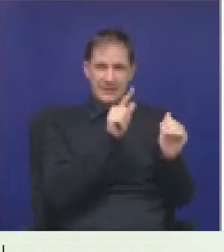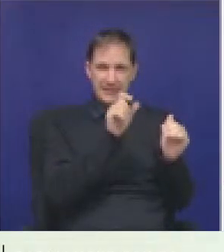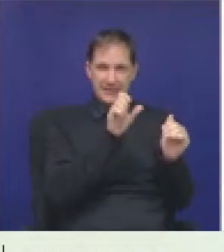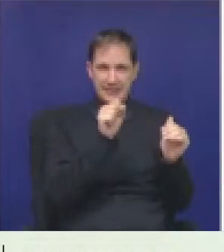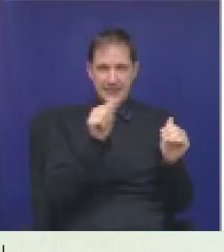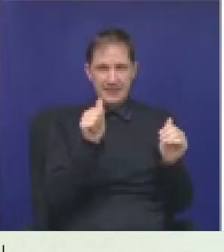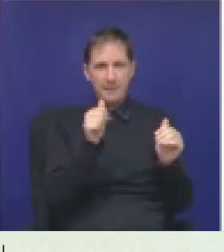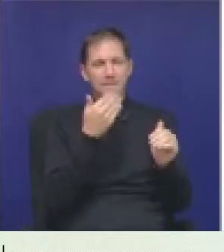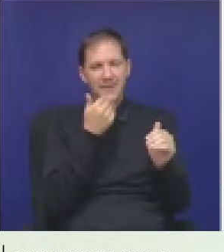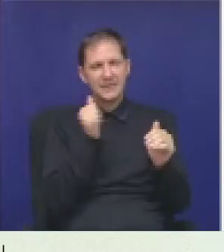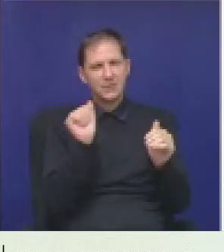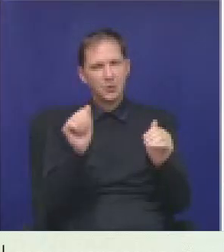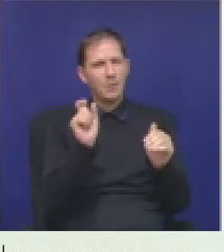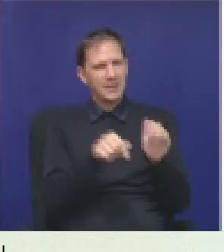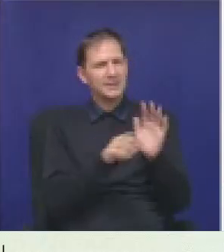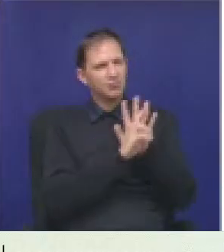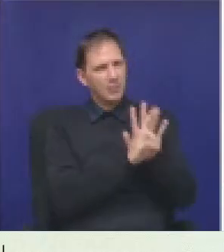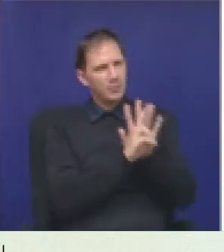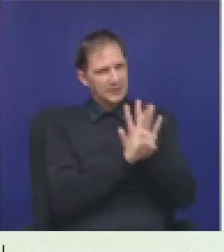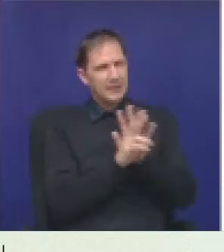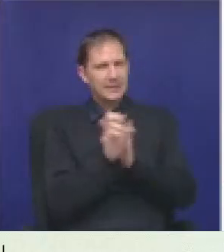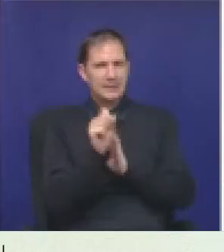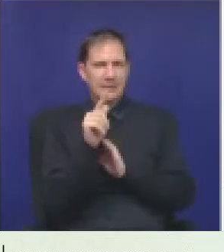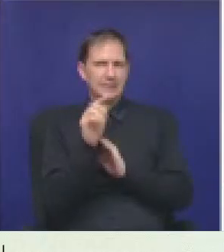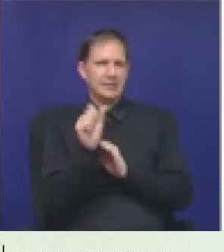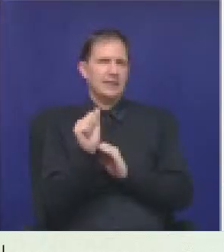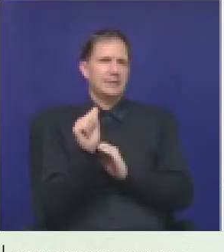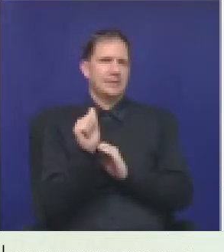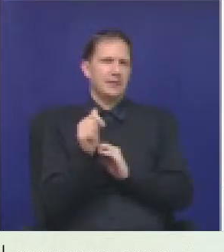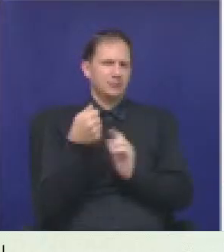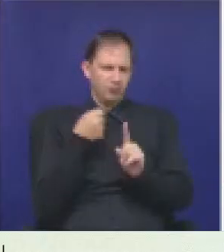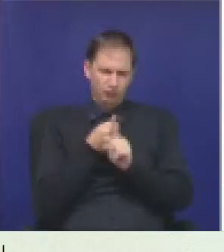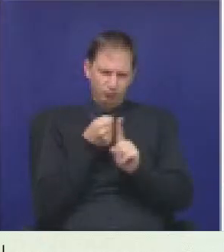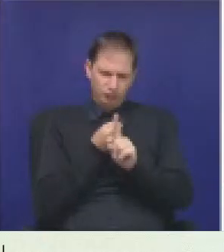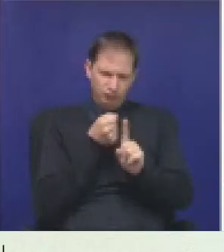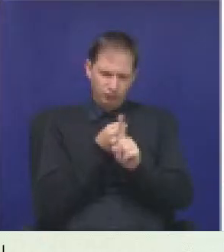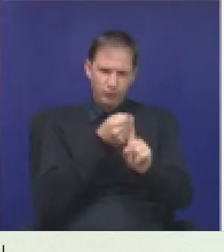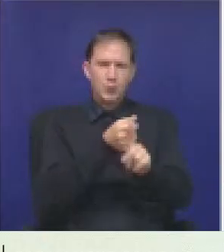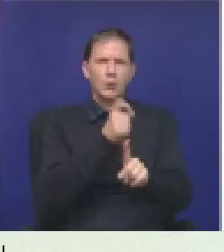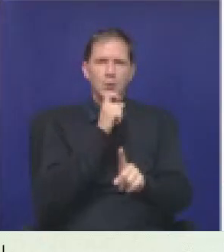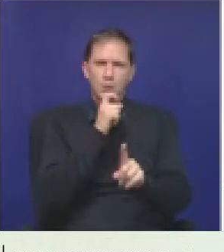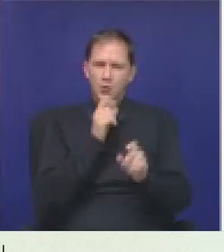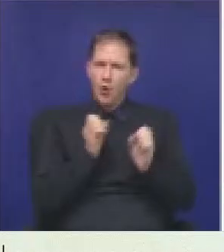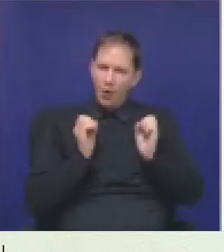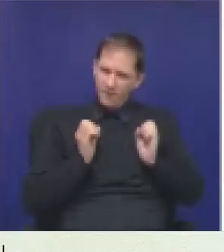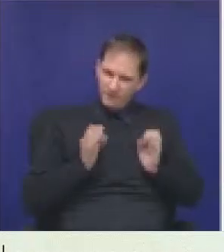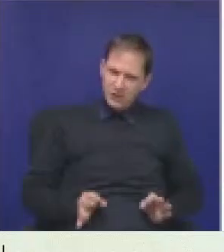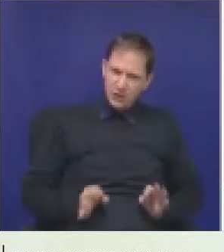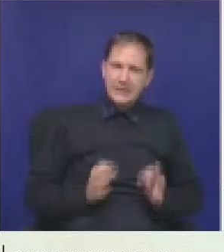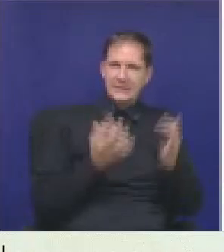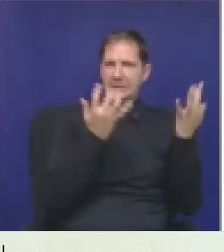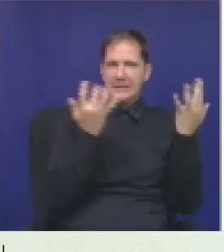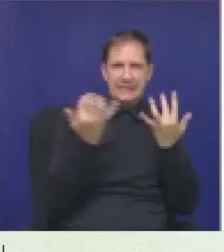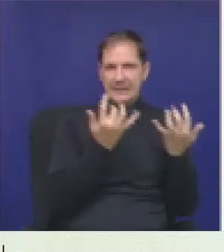become ambassadors of Stats SA's work and continue to be ardent users of official